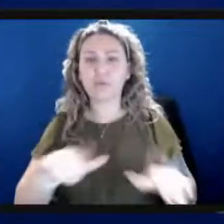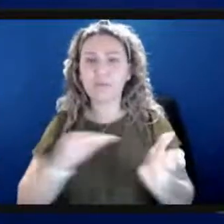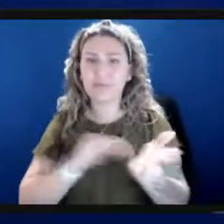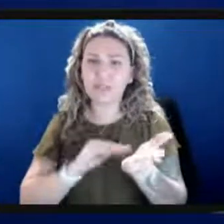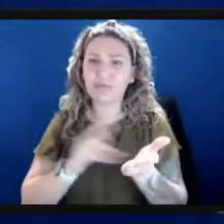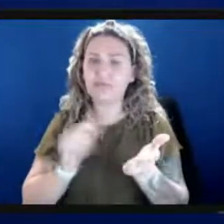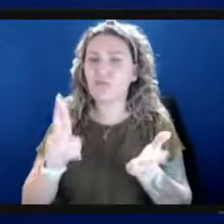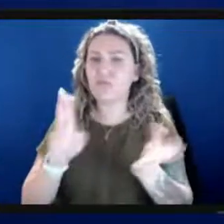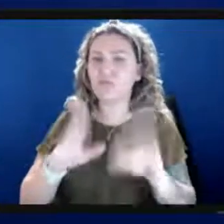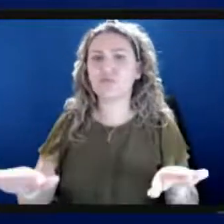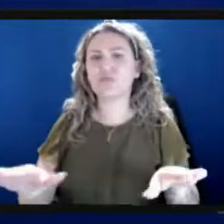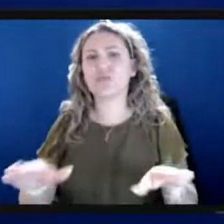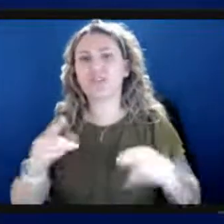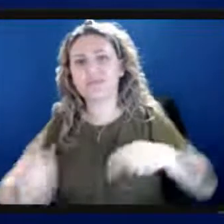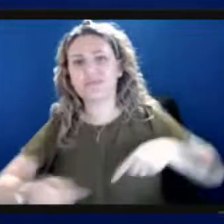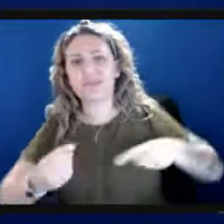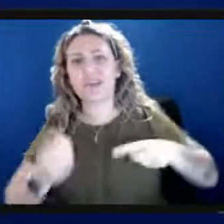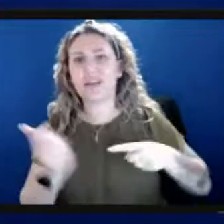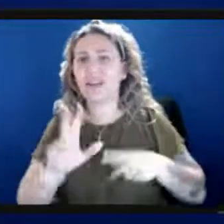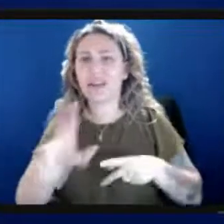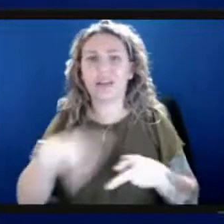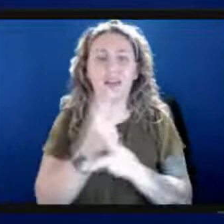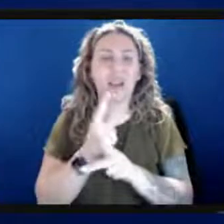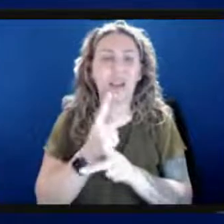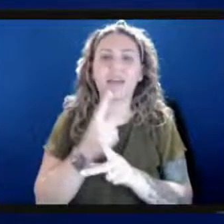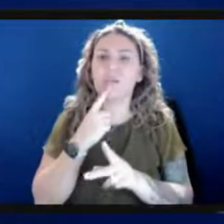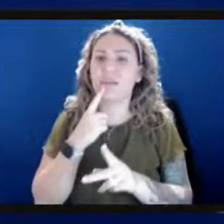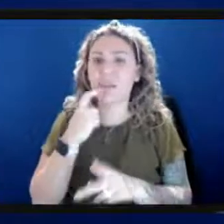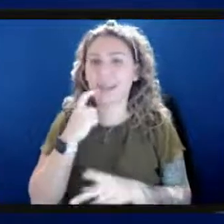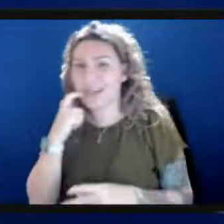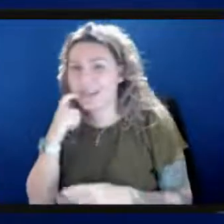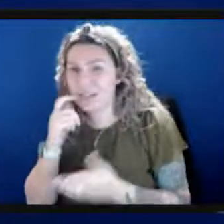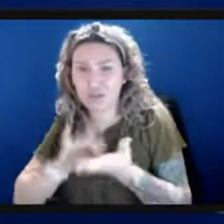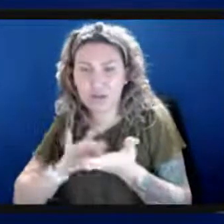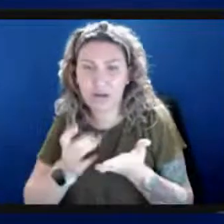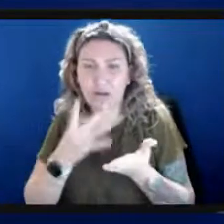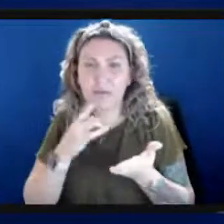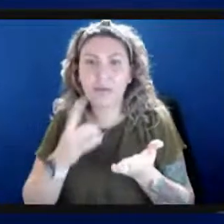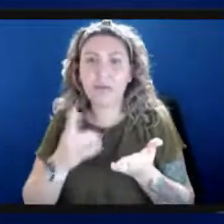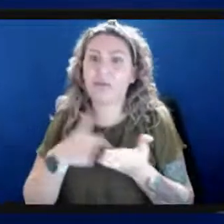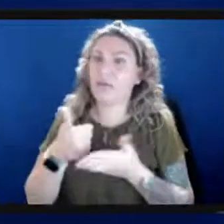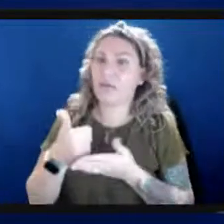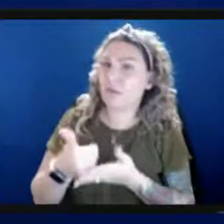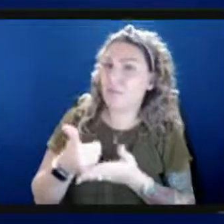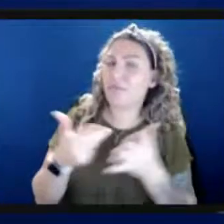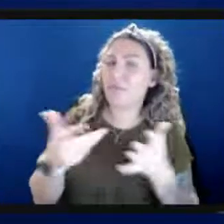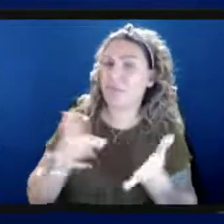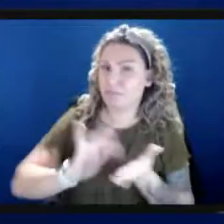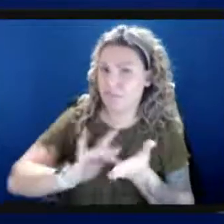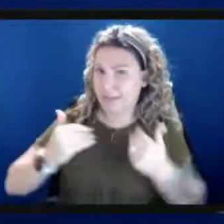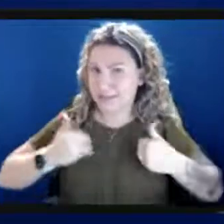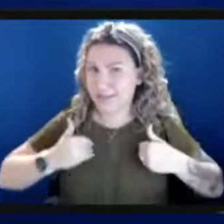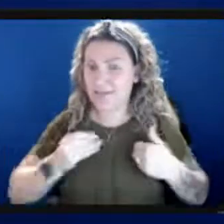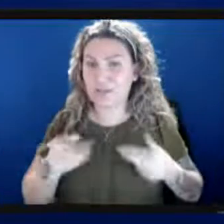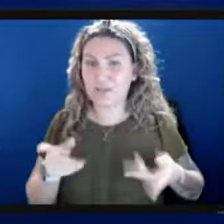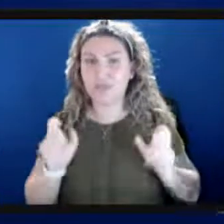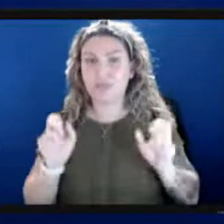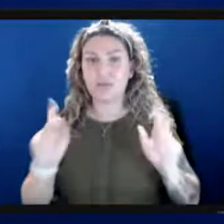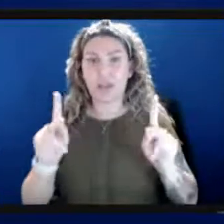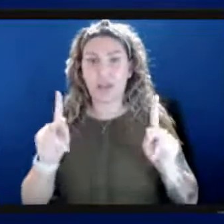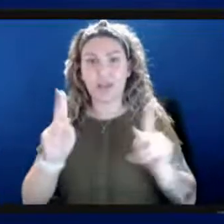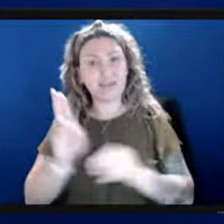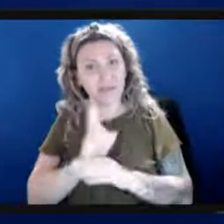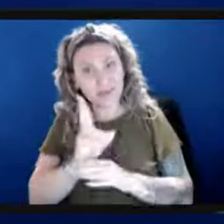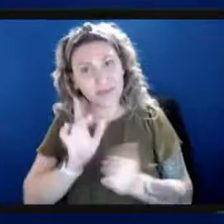who's struggling with any kind of opioid addiction that you've already found, there's help. There are medications, and it is okay for them to be on medications and